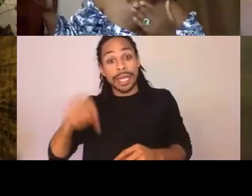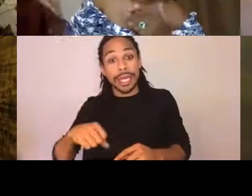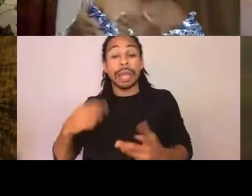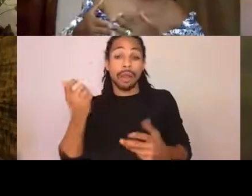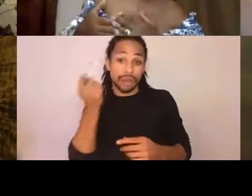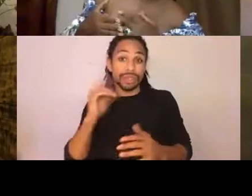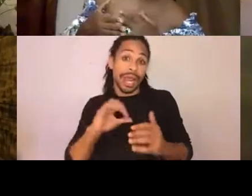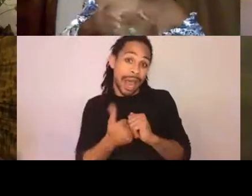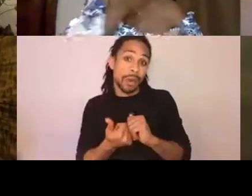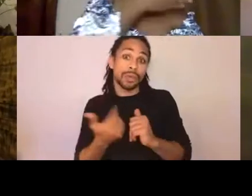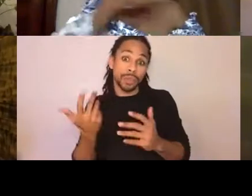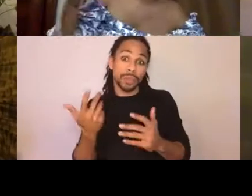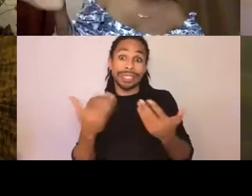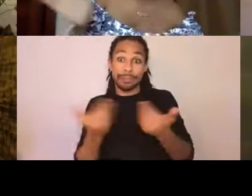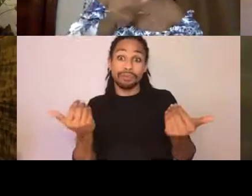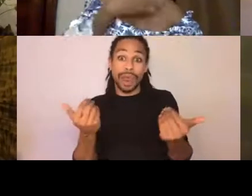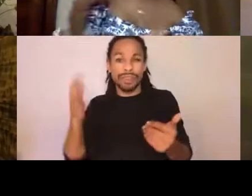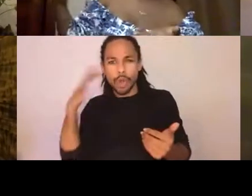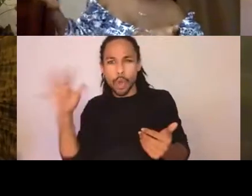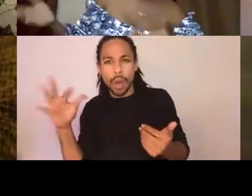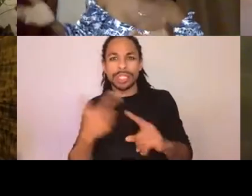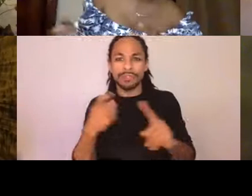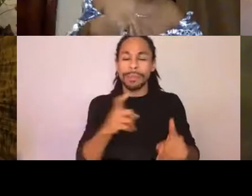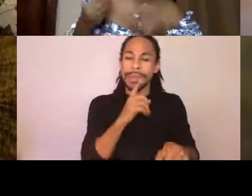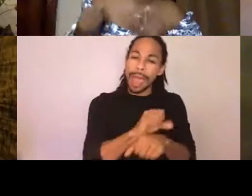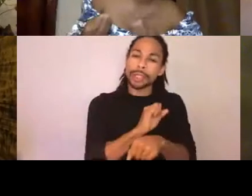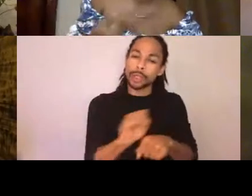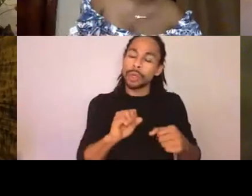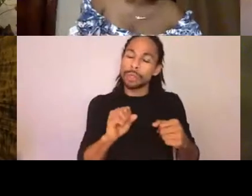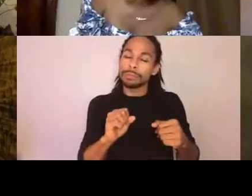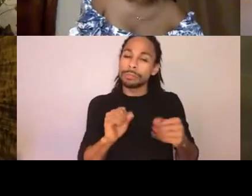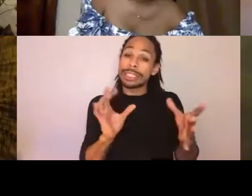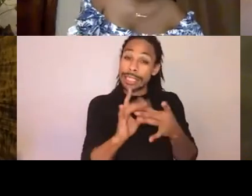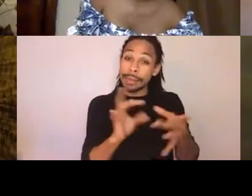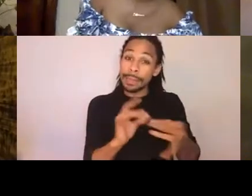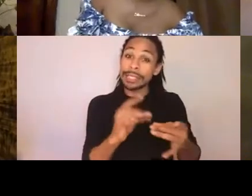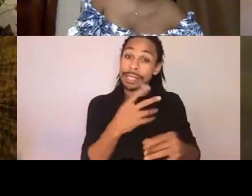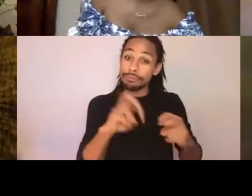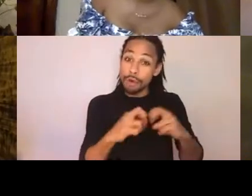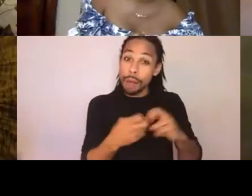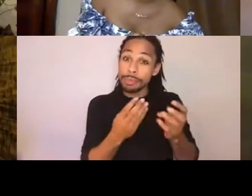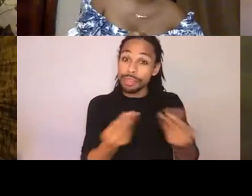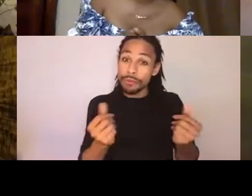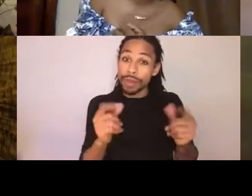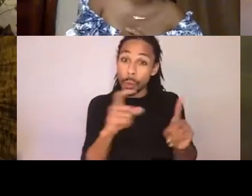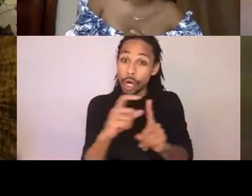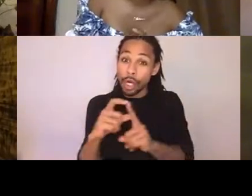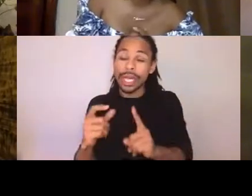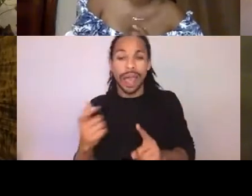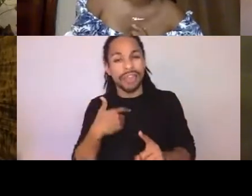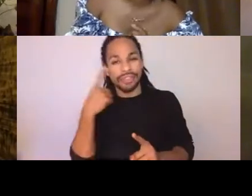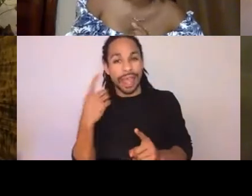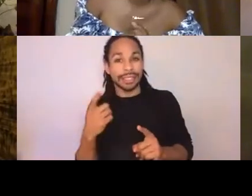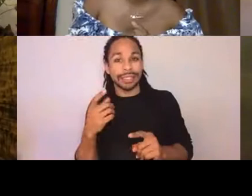sense. Not across the board, not in a broad swath, I think it's important. And you know, we will nuance